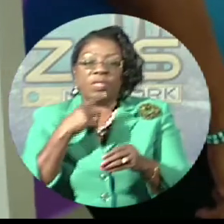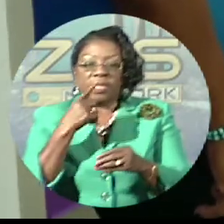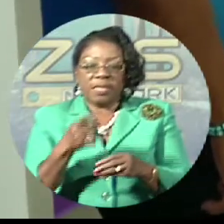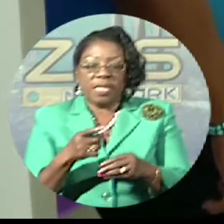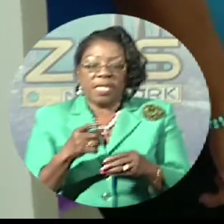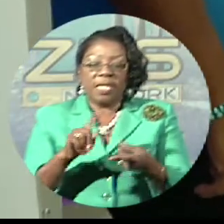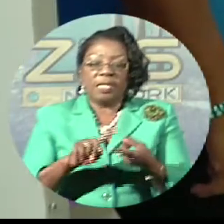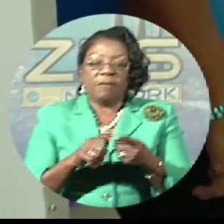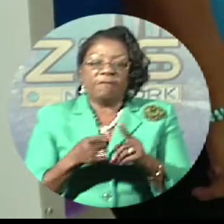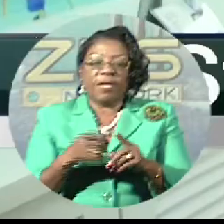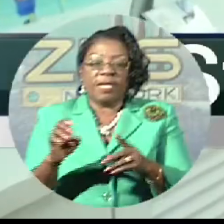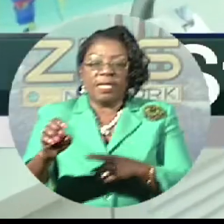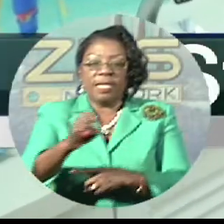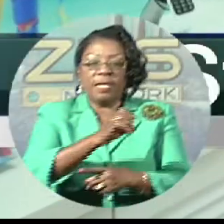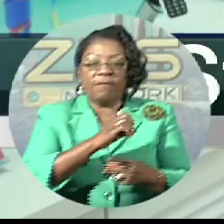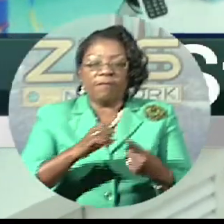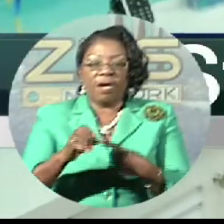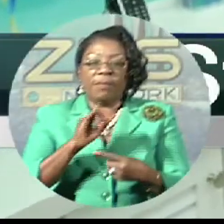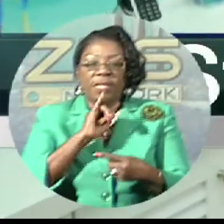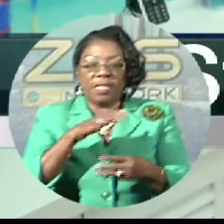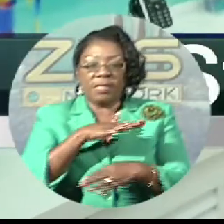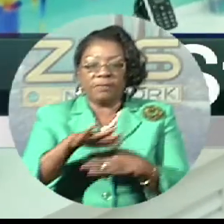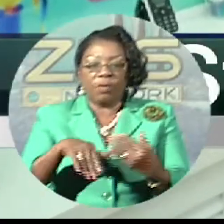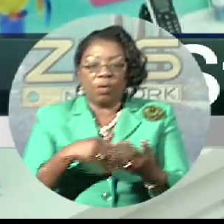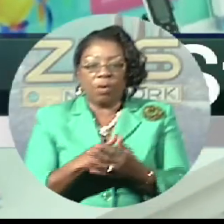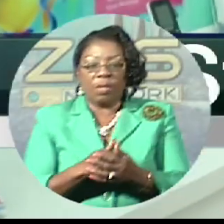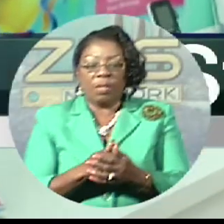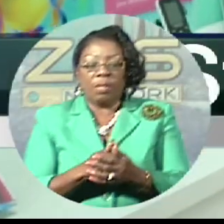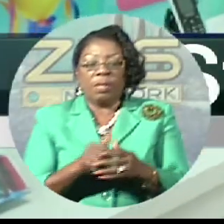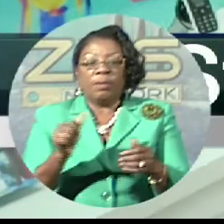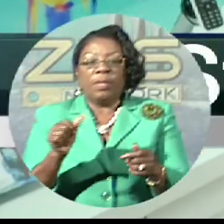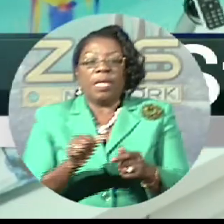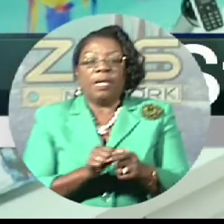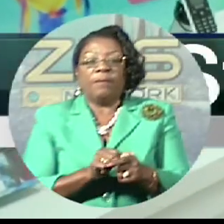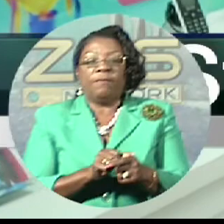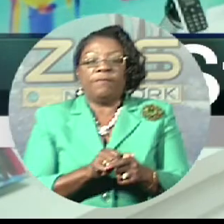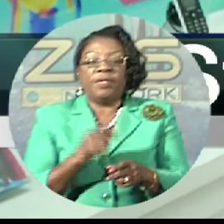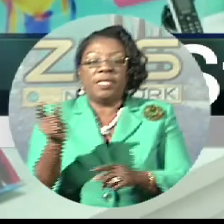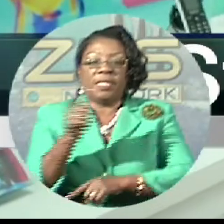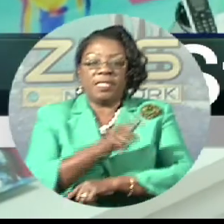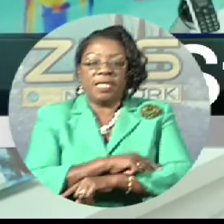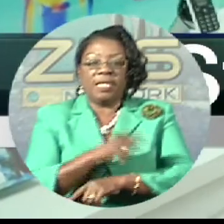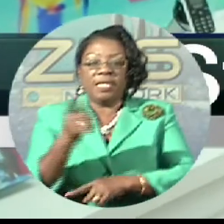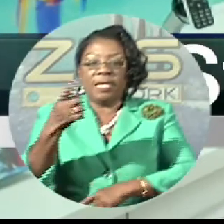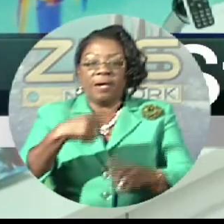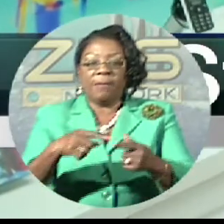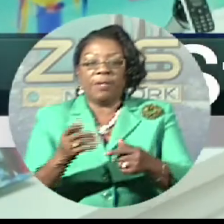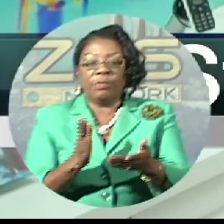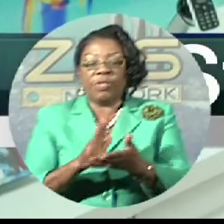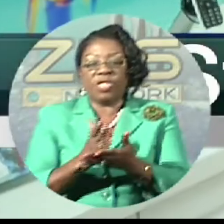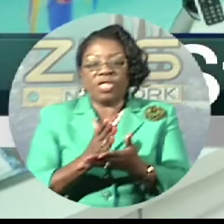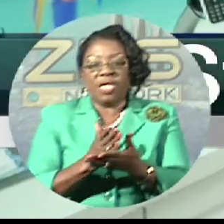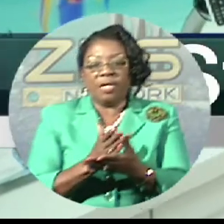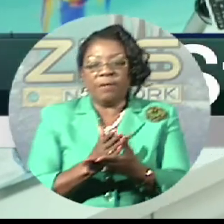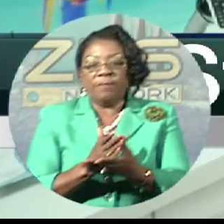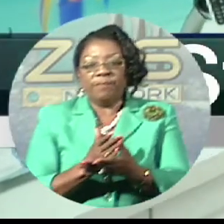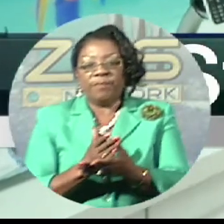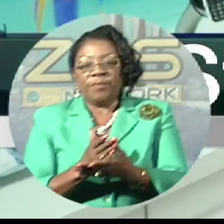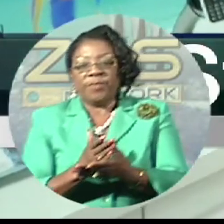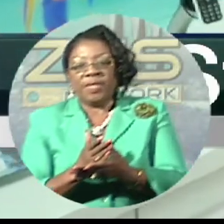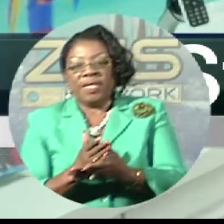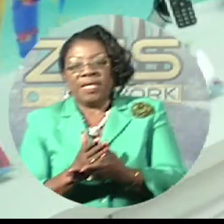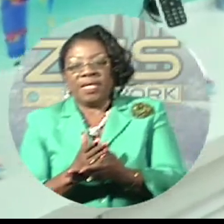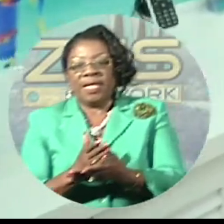friendly environment for all. They come and they, every day to day, you know, they like to share their, even some of their personal stuff, they come in and share with